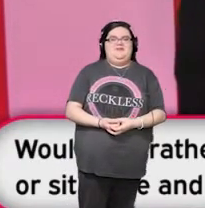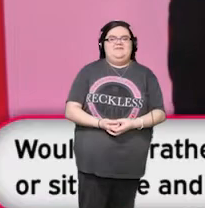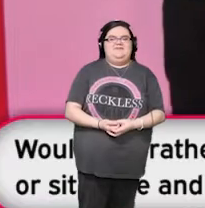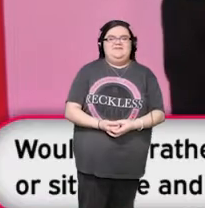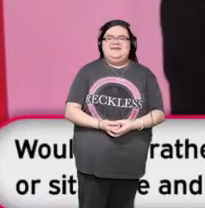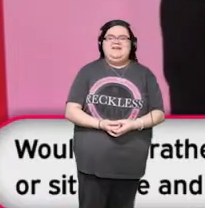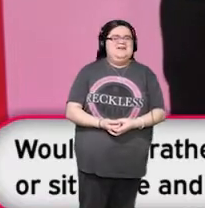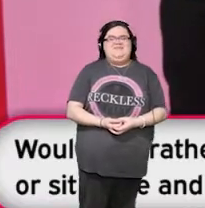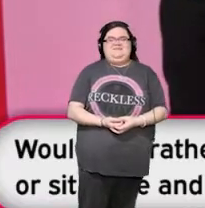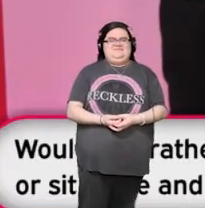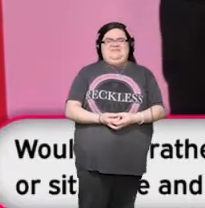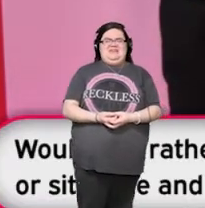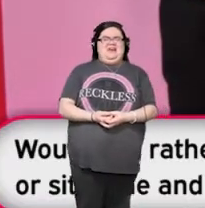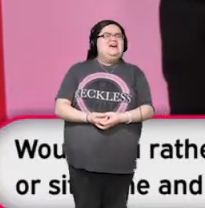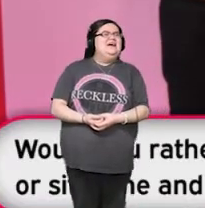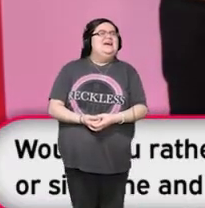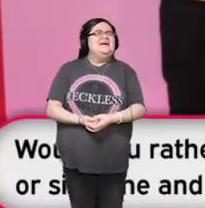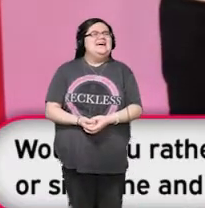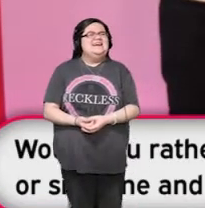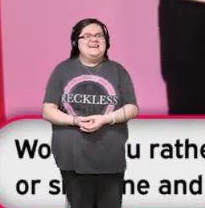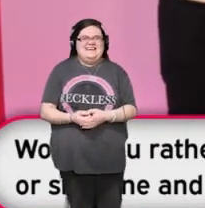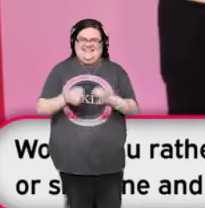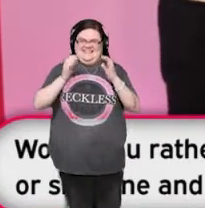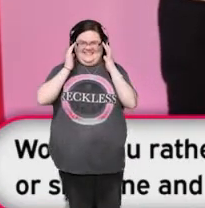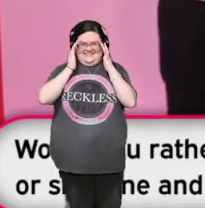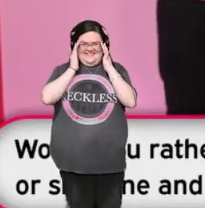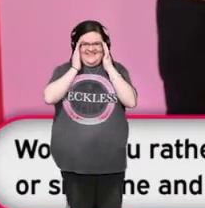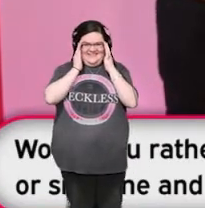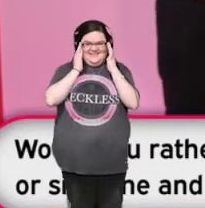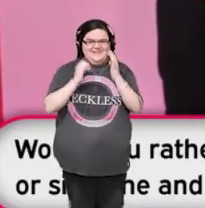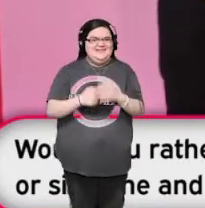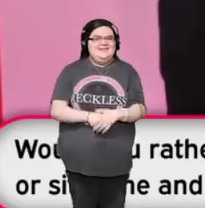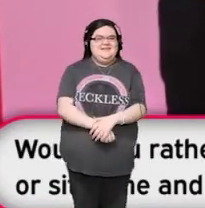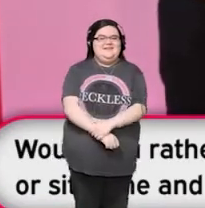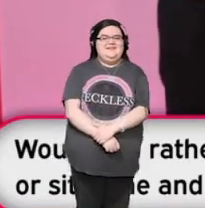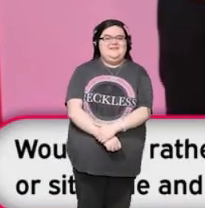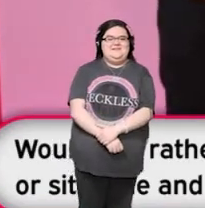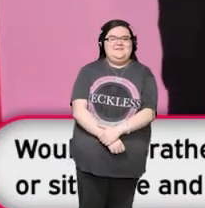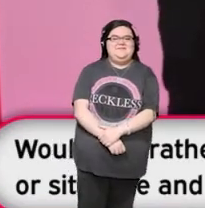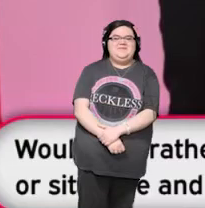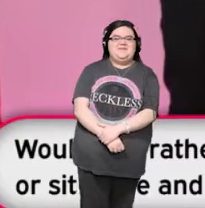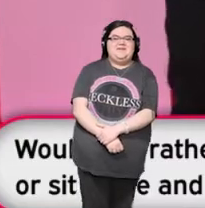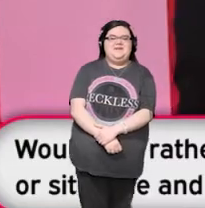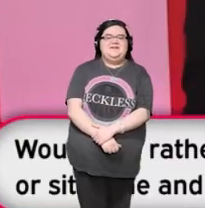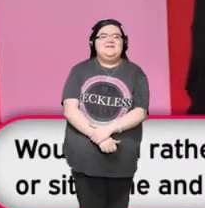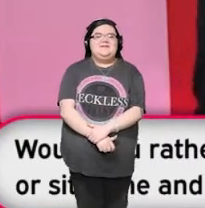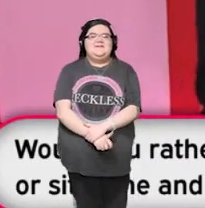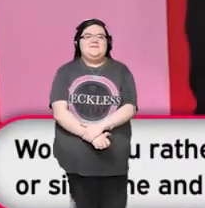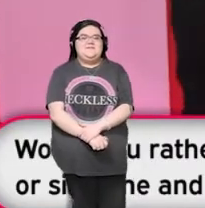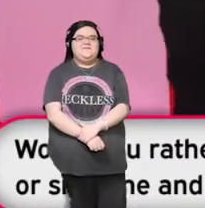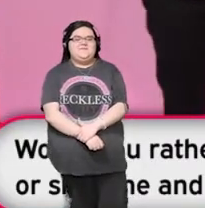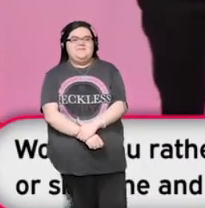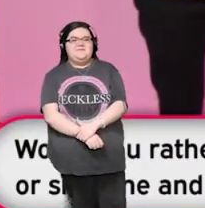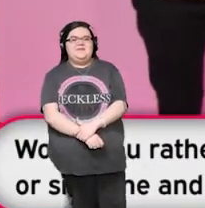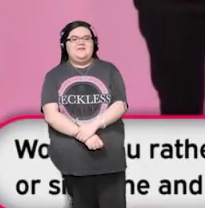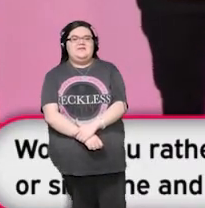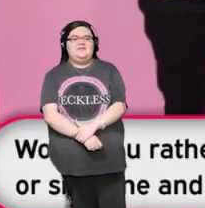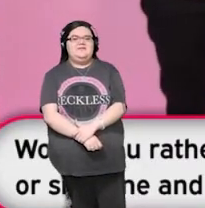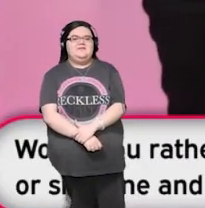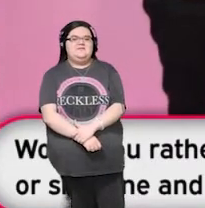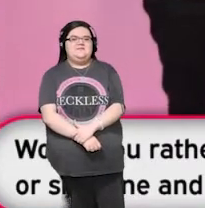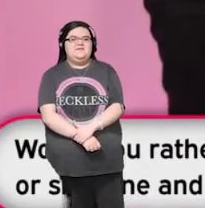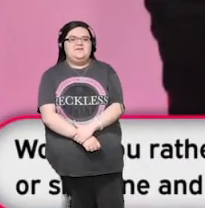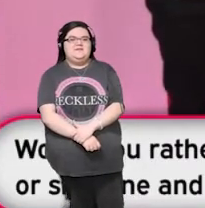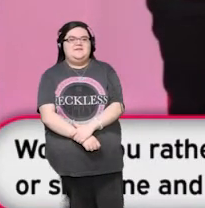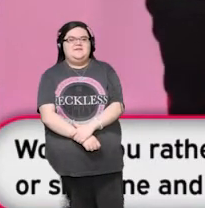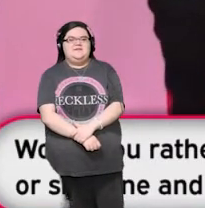Money. I'm not there yet. I'm not there yet. Wait, so which one are you? You're going with your parents? Yeah, he's alone again. I'm going alone. He's